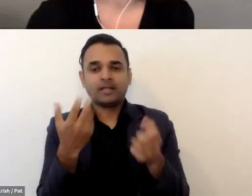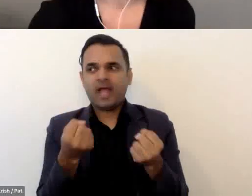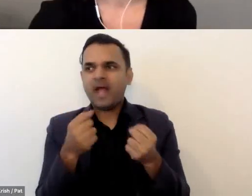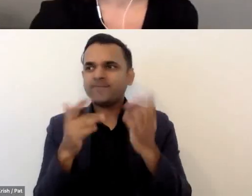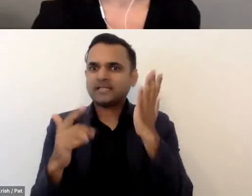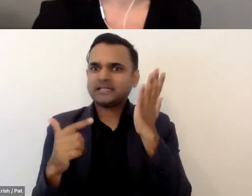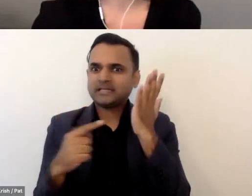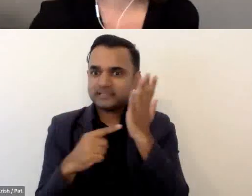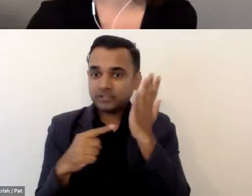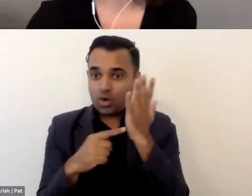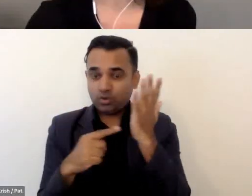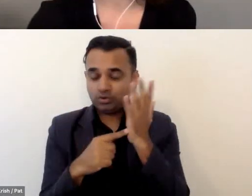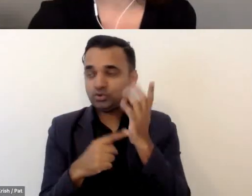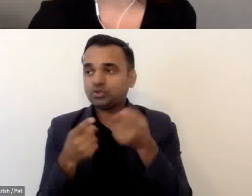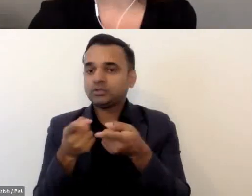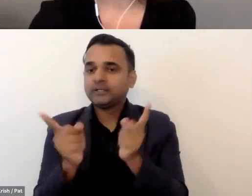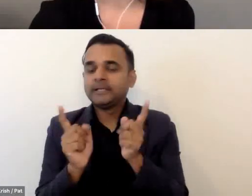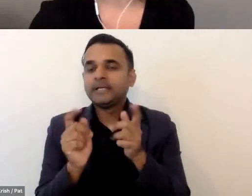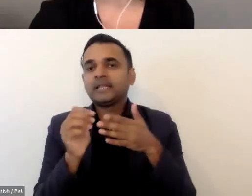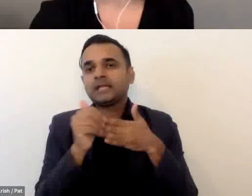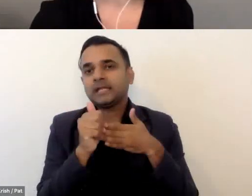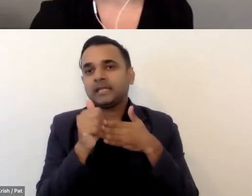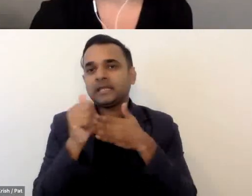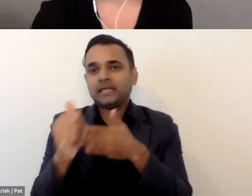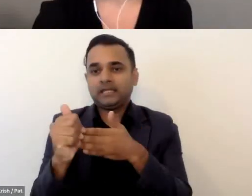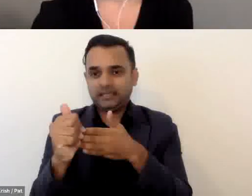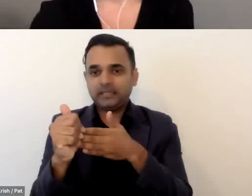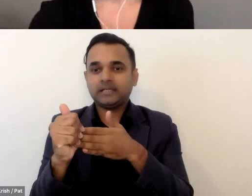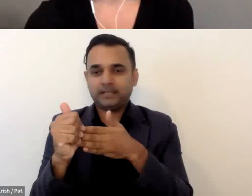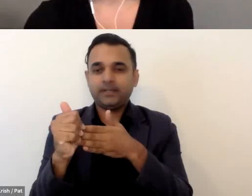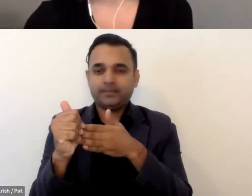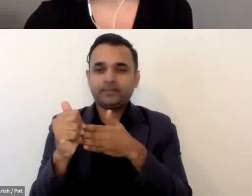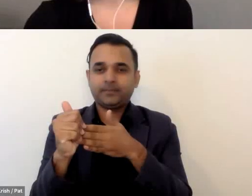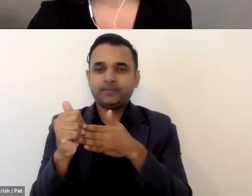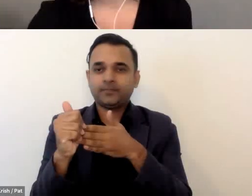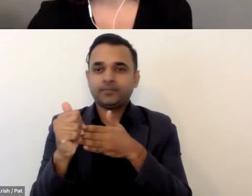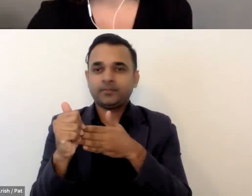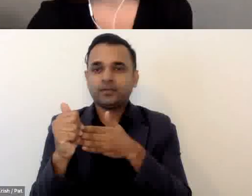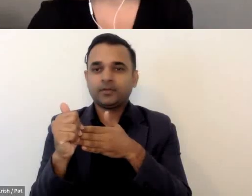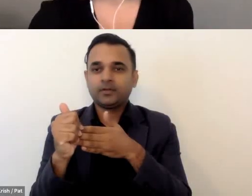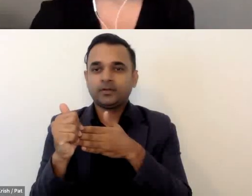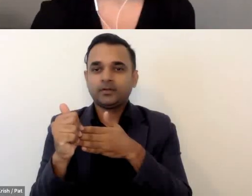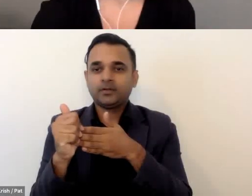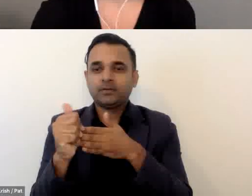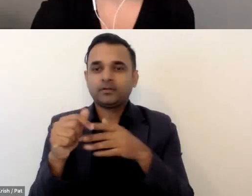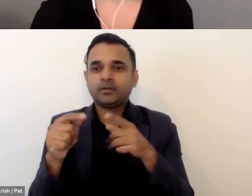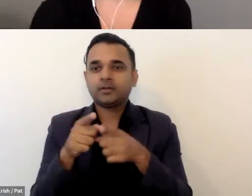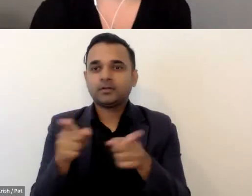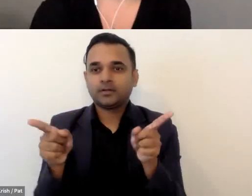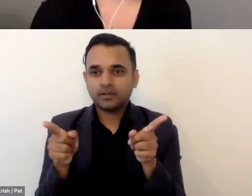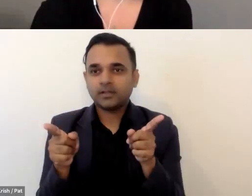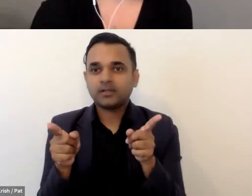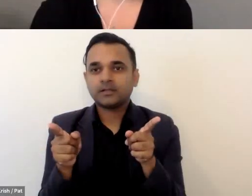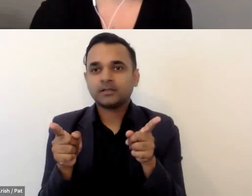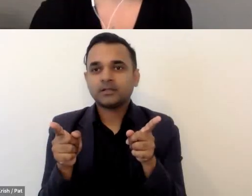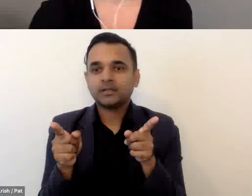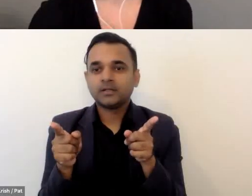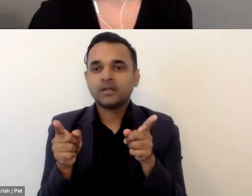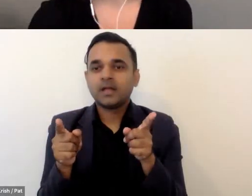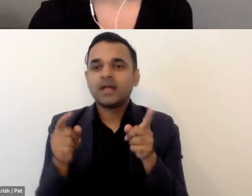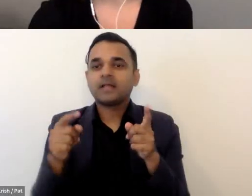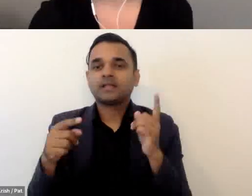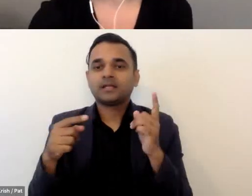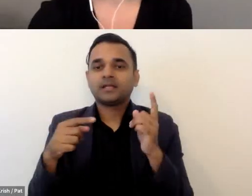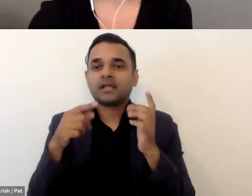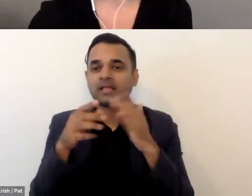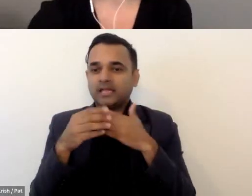to intended or unintended discrimination. And then also what remedial action was attempted and whether